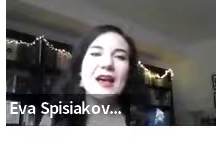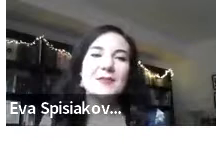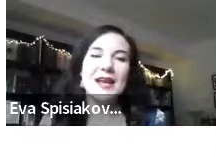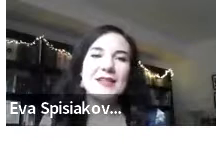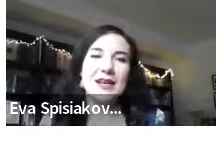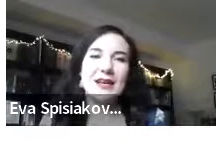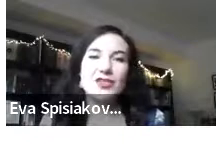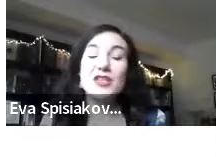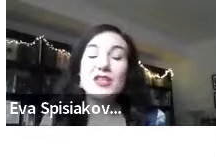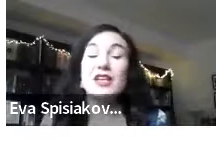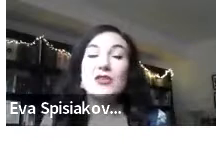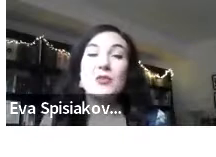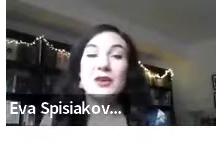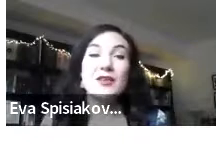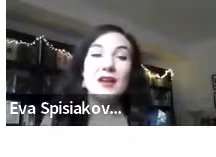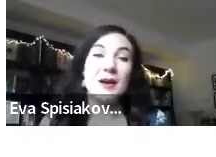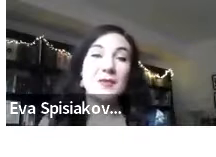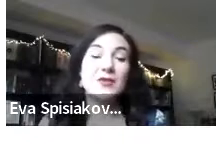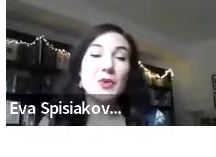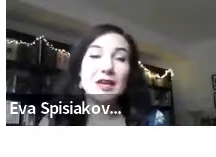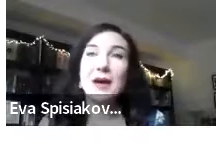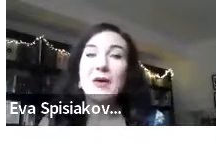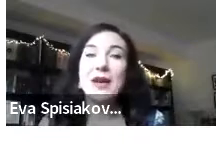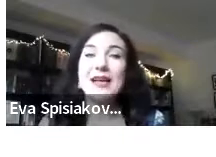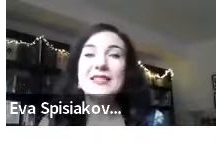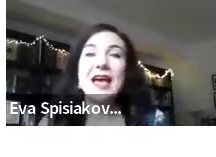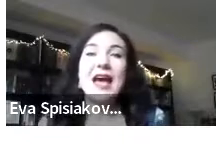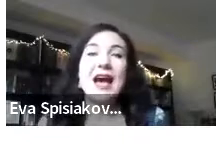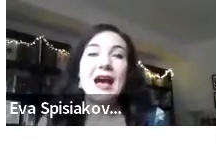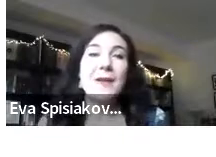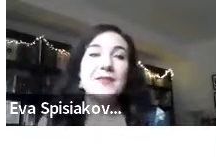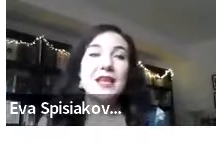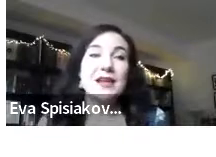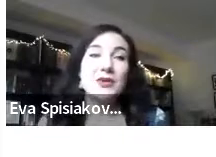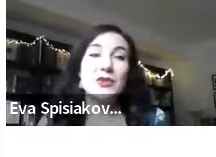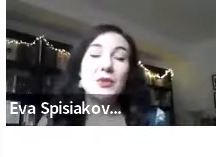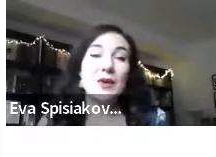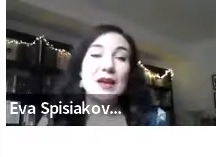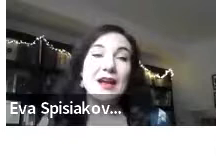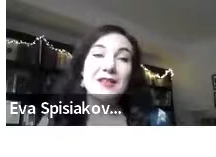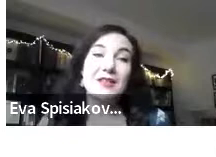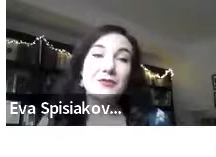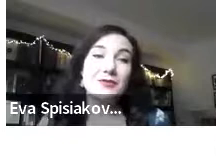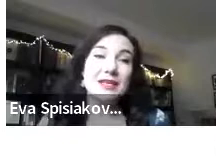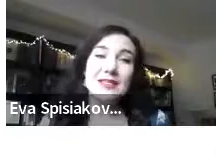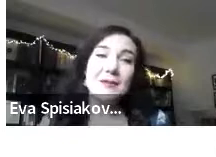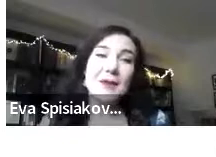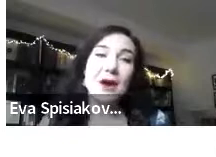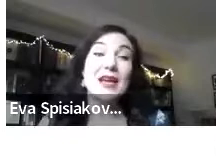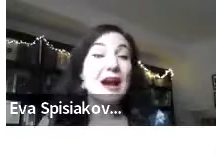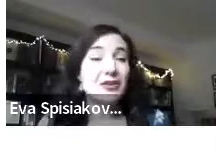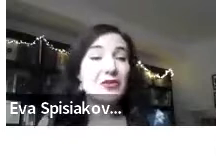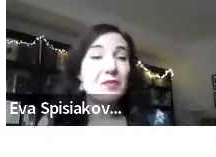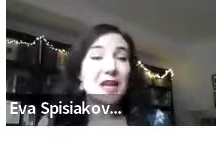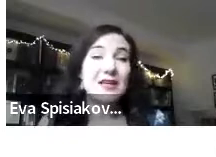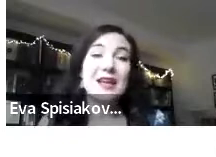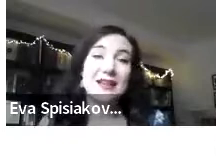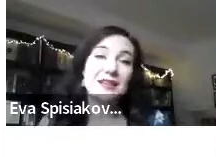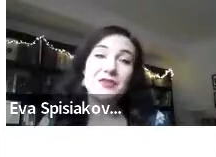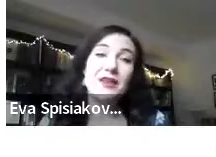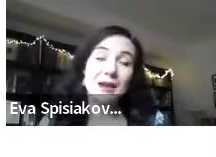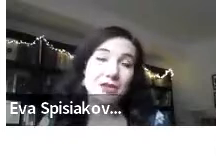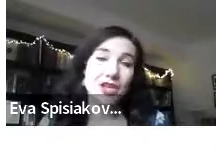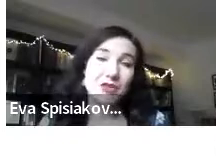emissions debate that it's really not worth talking about it. There is also an article from Grist about the irony of